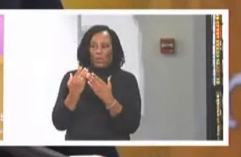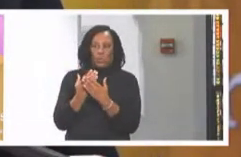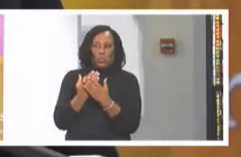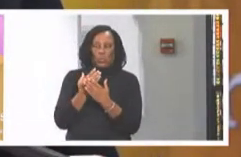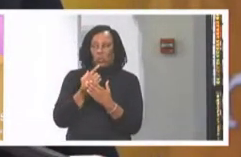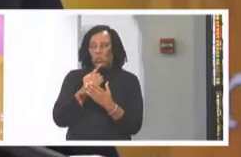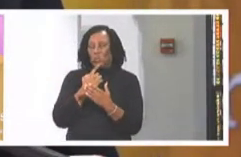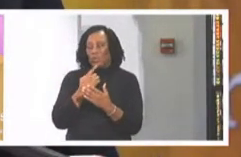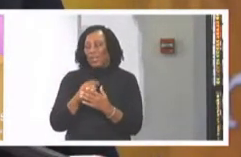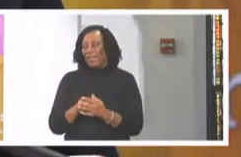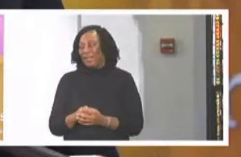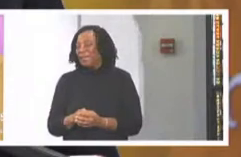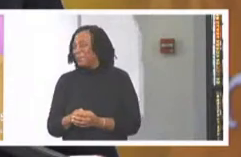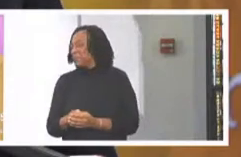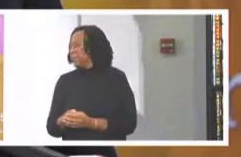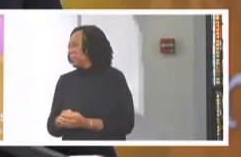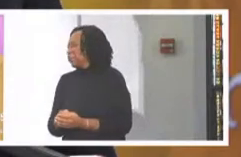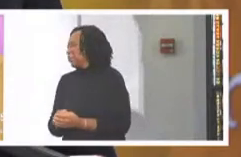And